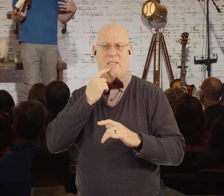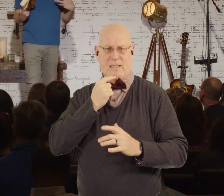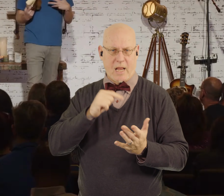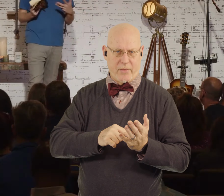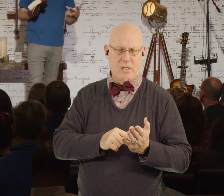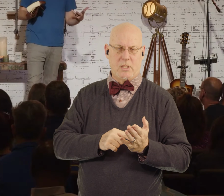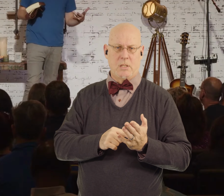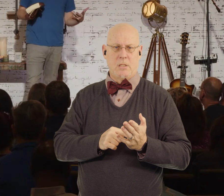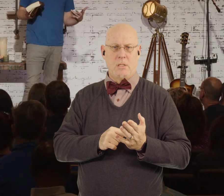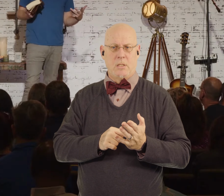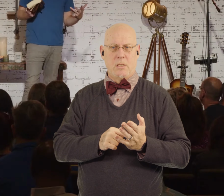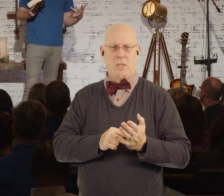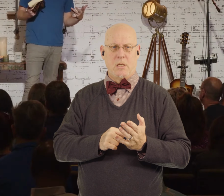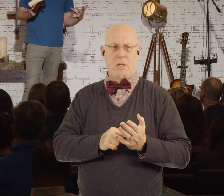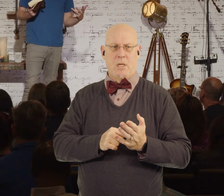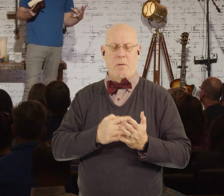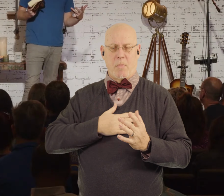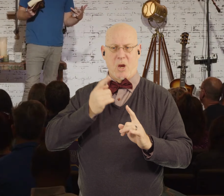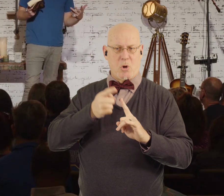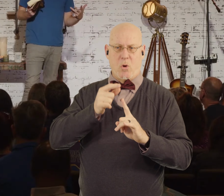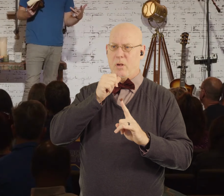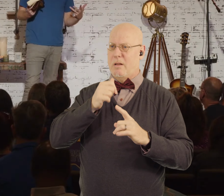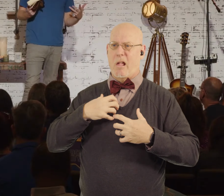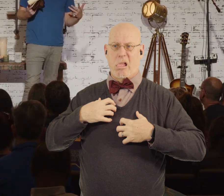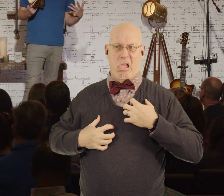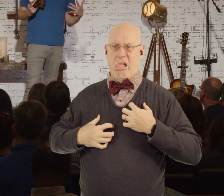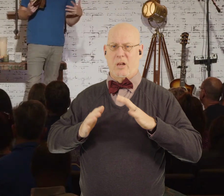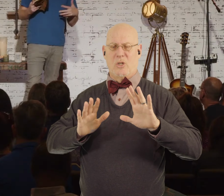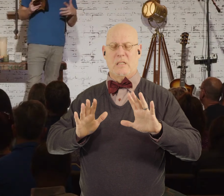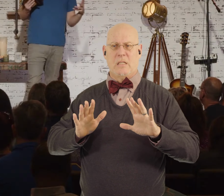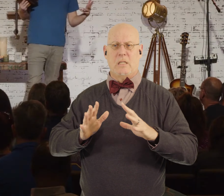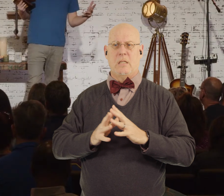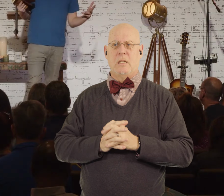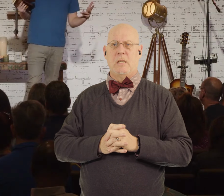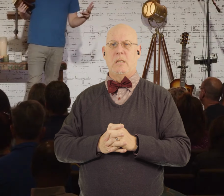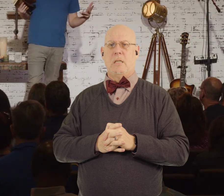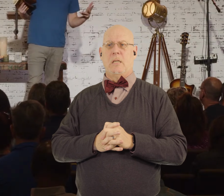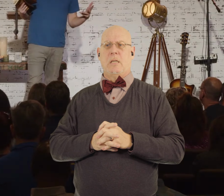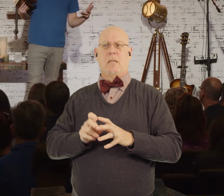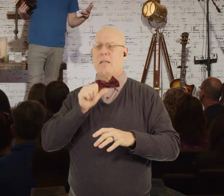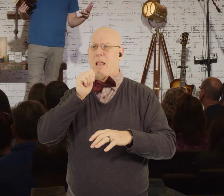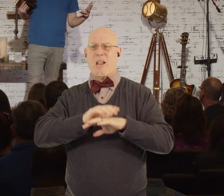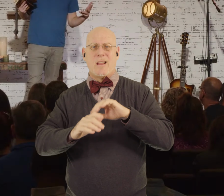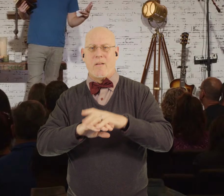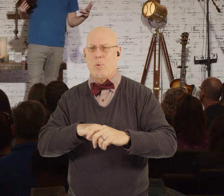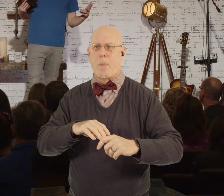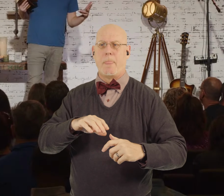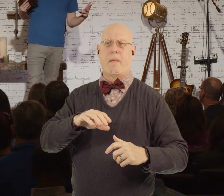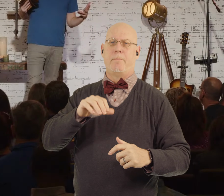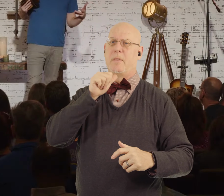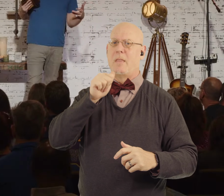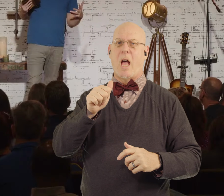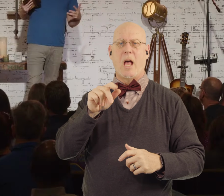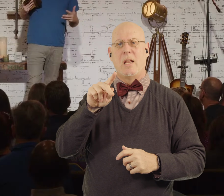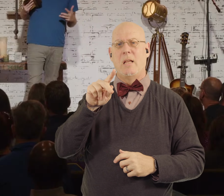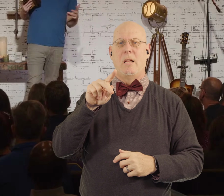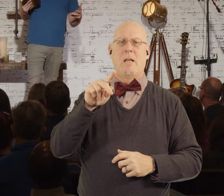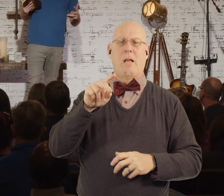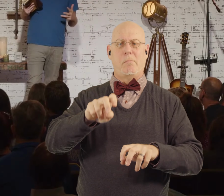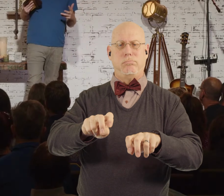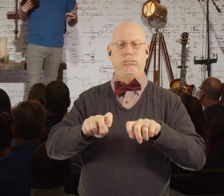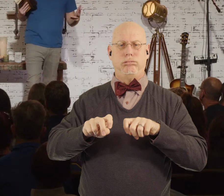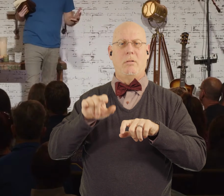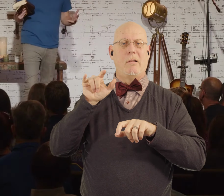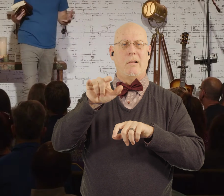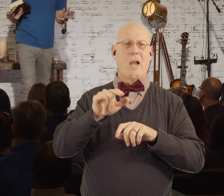to be applied? That's what Jesus is doing here. He's saying, my goal is not to make you as comfortable as possible. This is not a